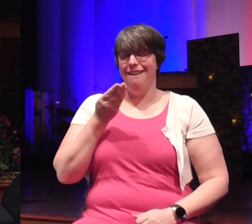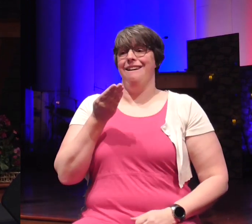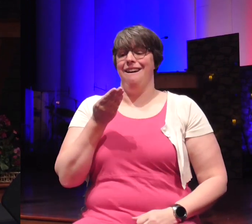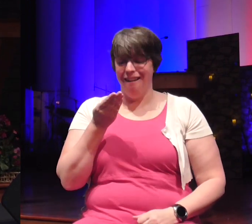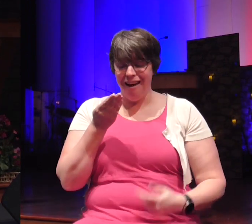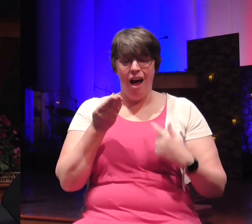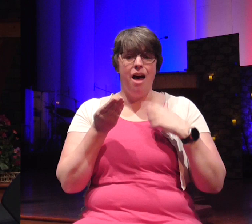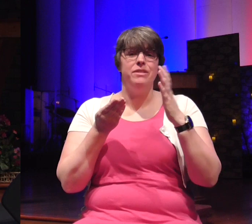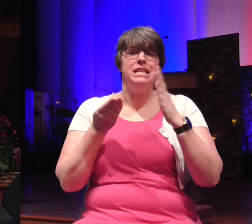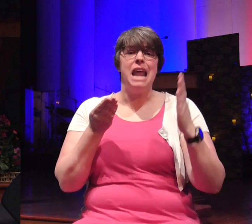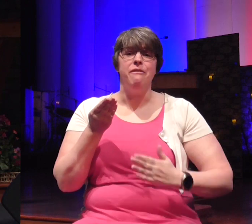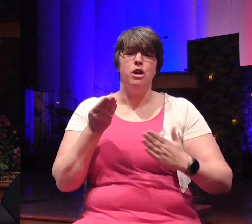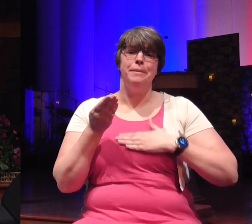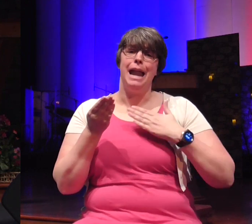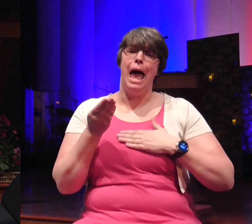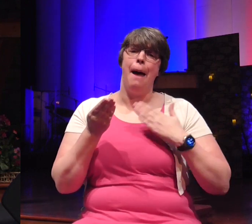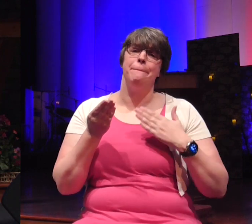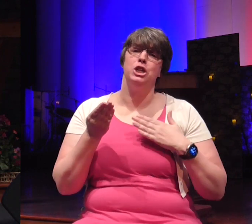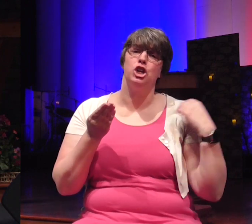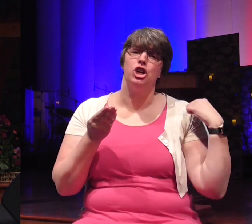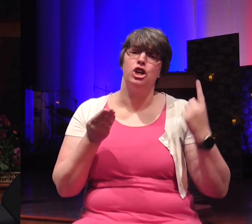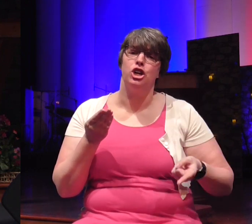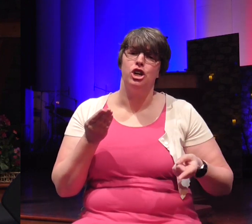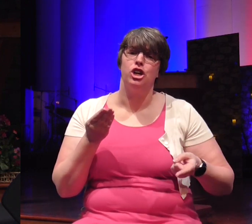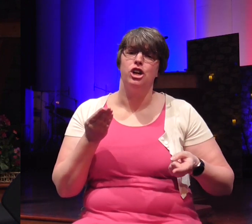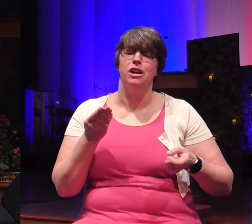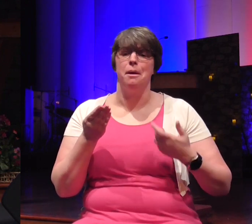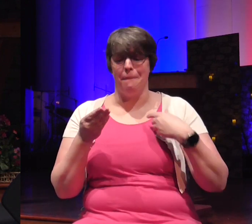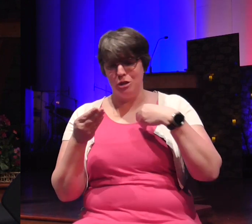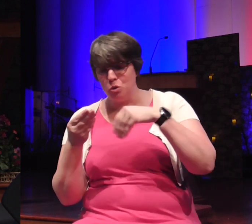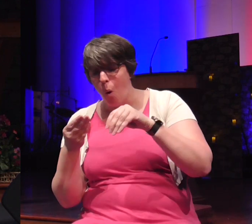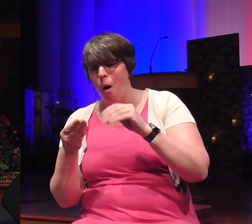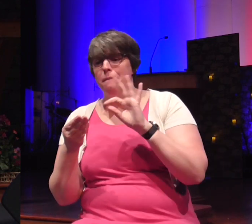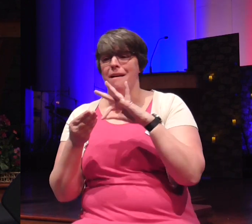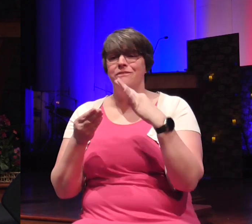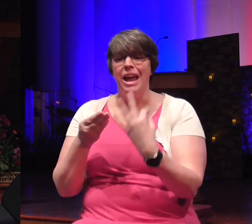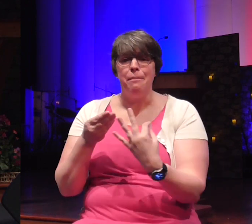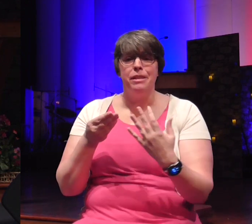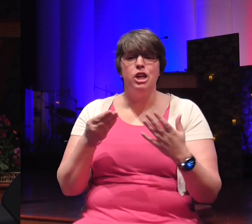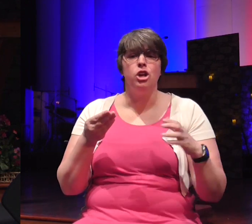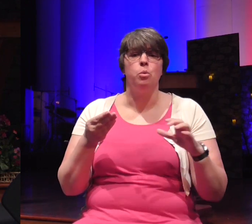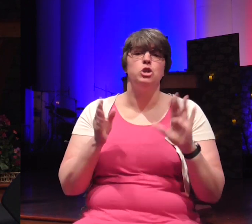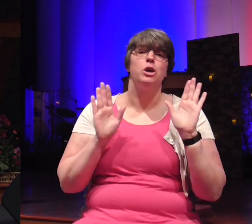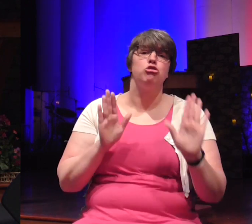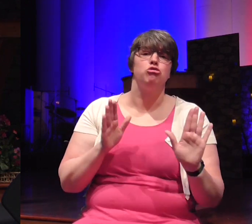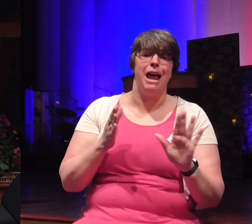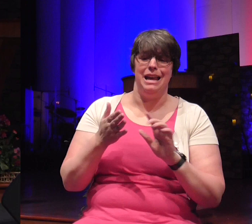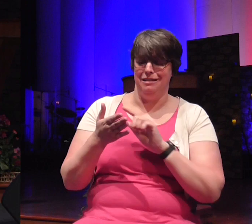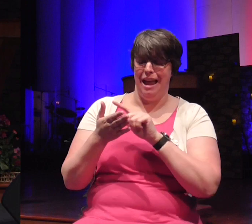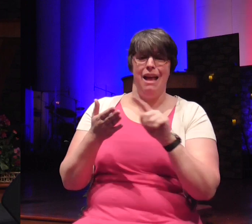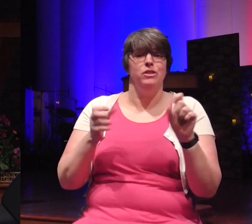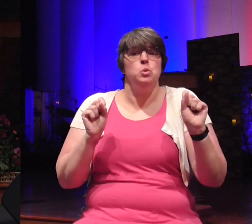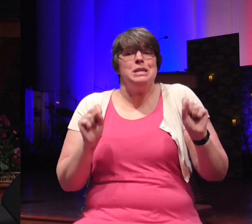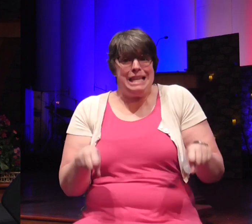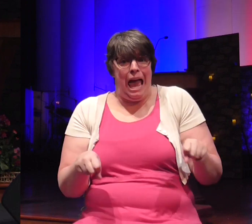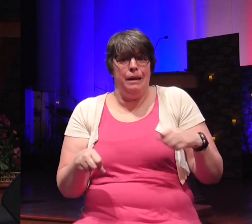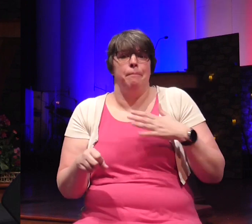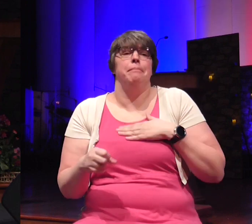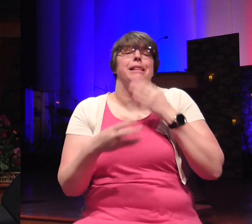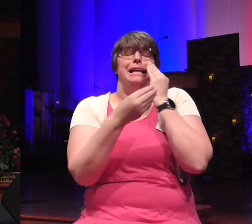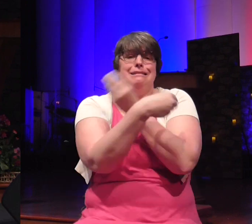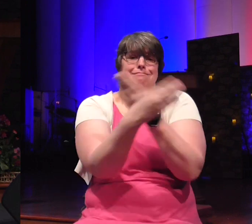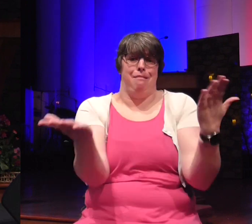been happier. The store and my family were doing great. And he said, if you ever get a chance, tell my story and tell people,